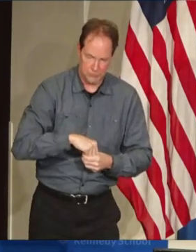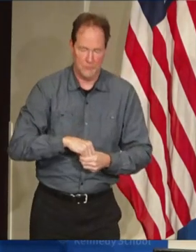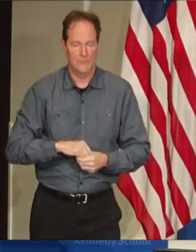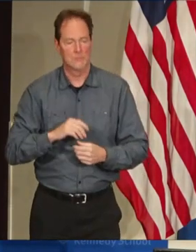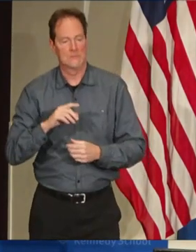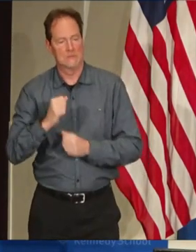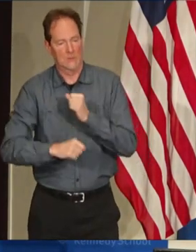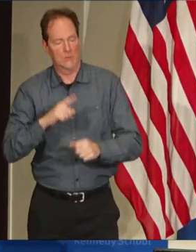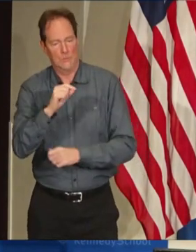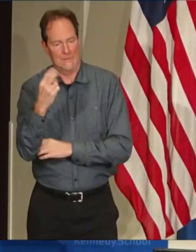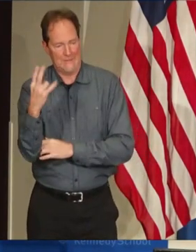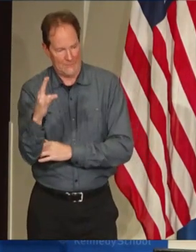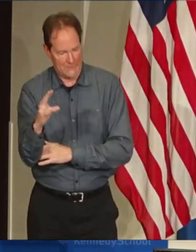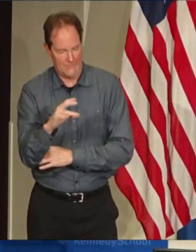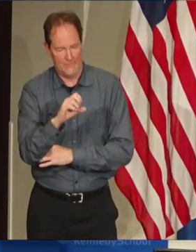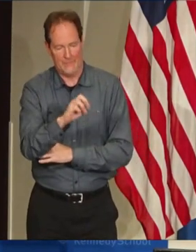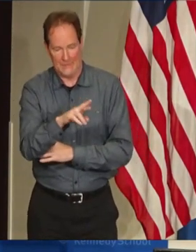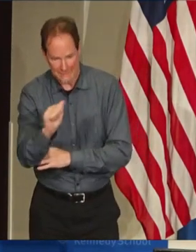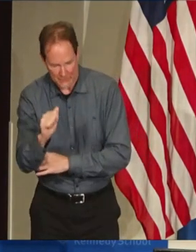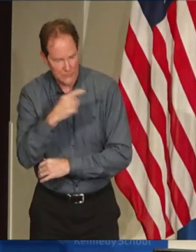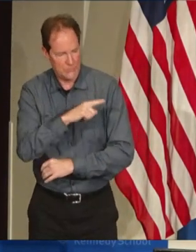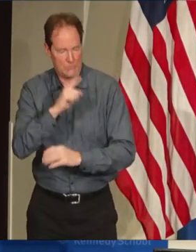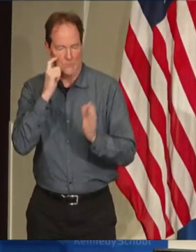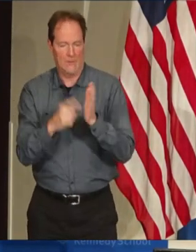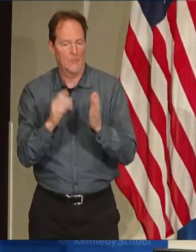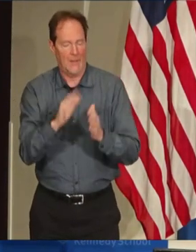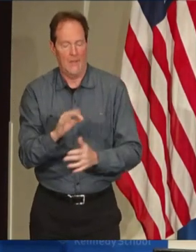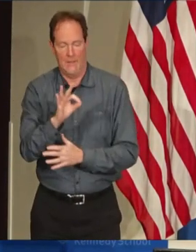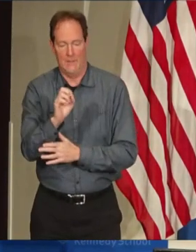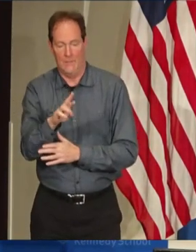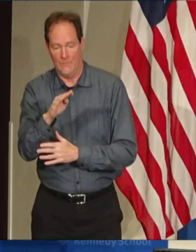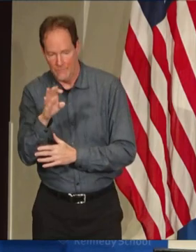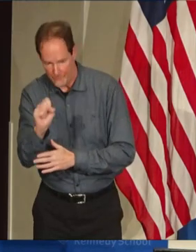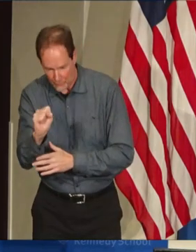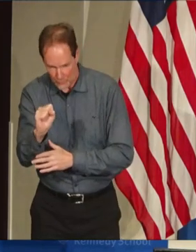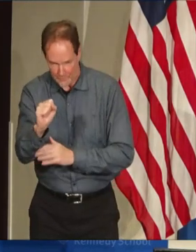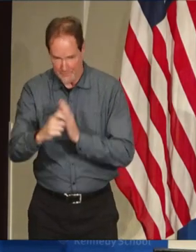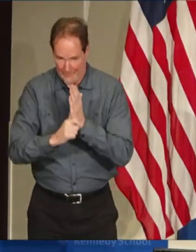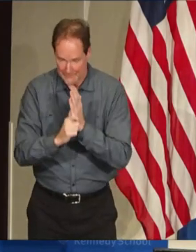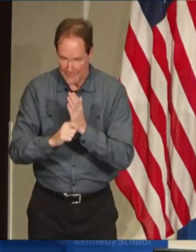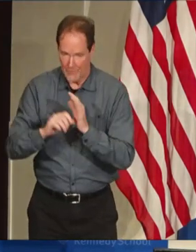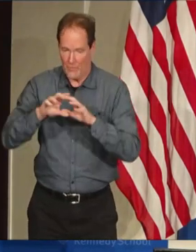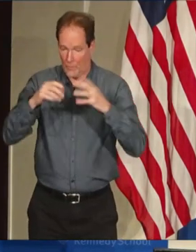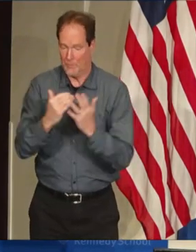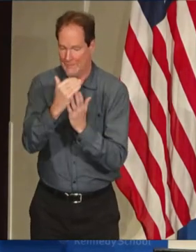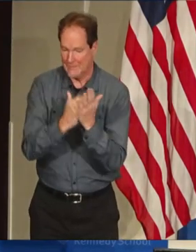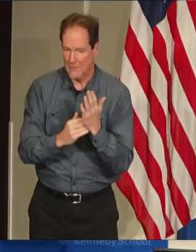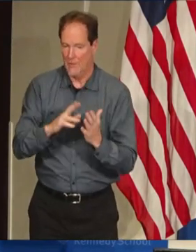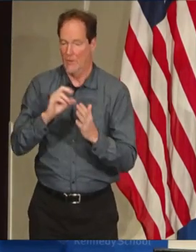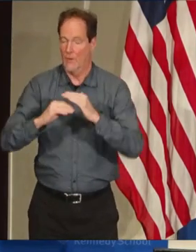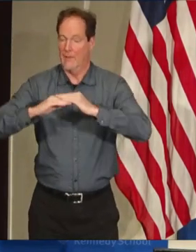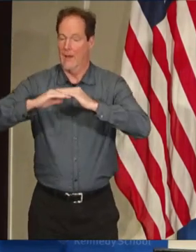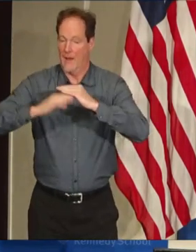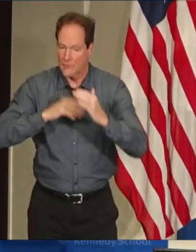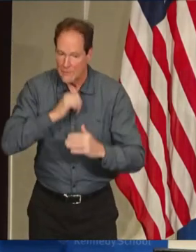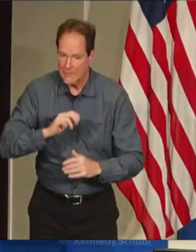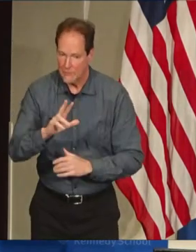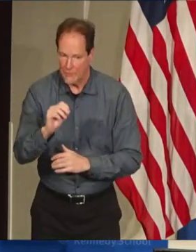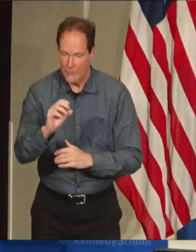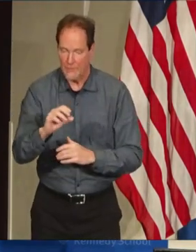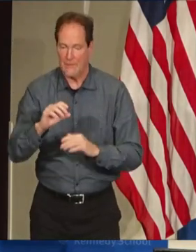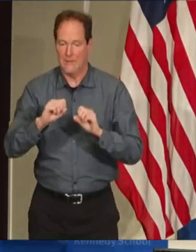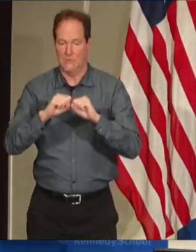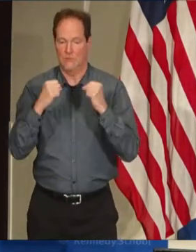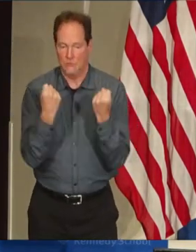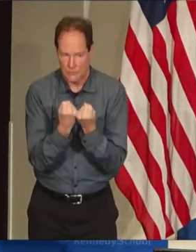2017, Sarah Minkara was recognized by Forbes magazine in their global list of 30 under 30 social